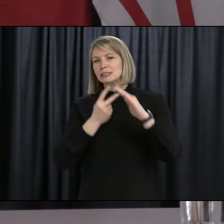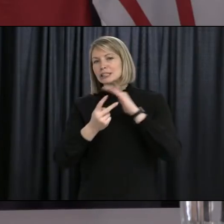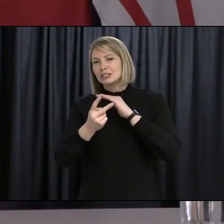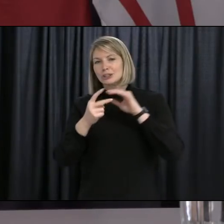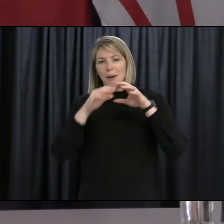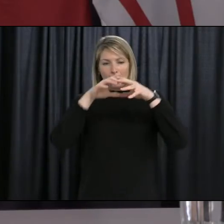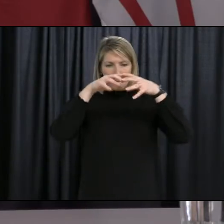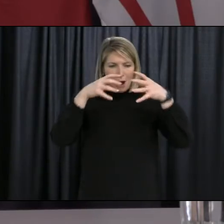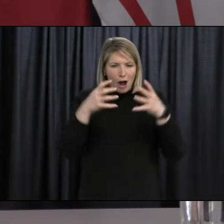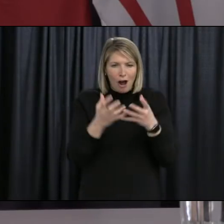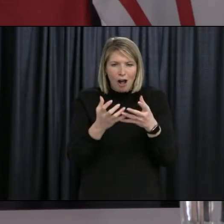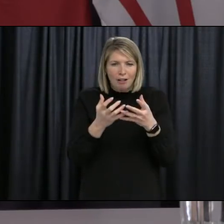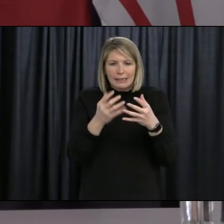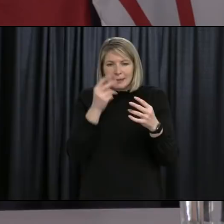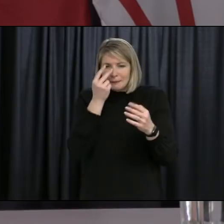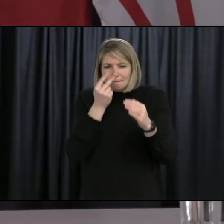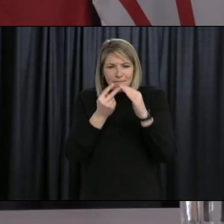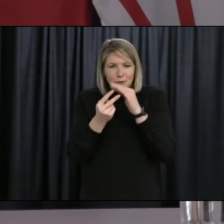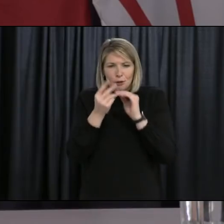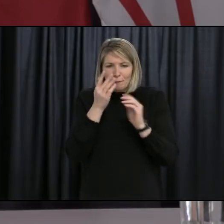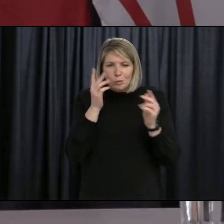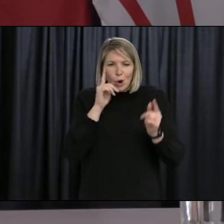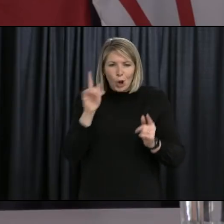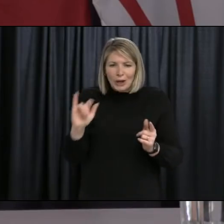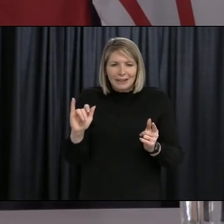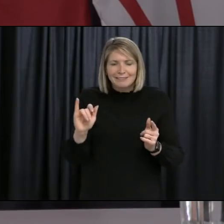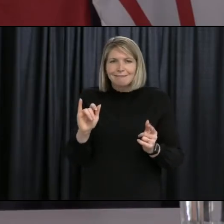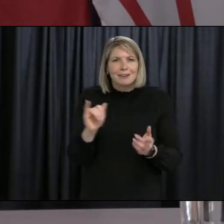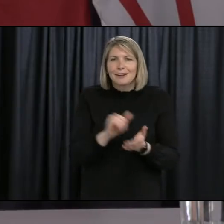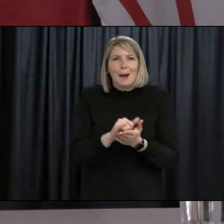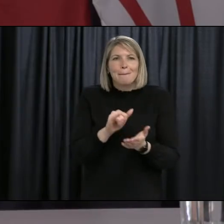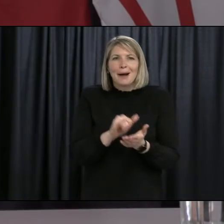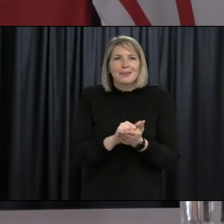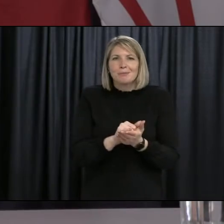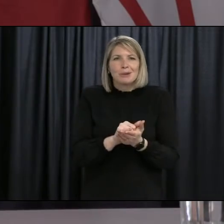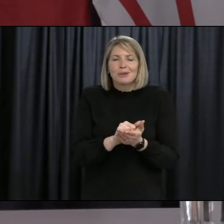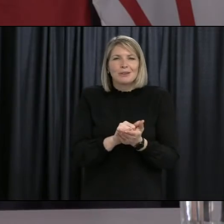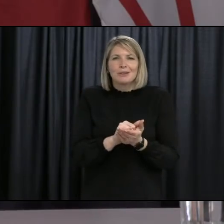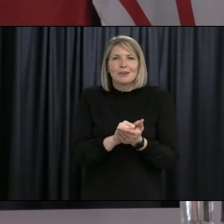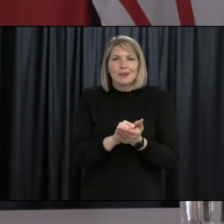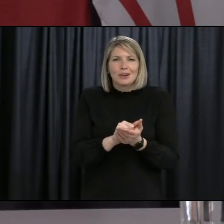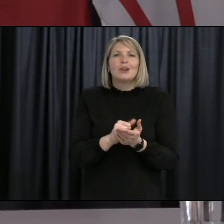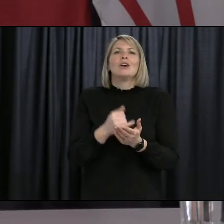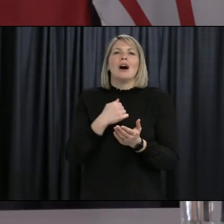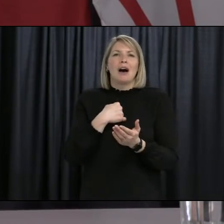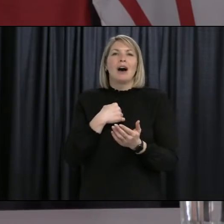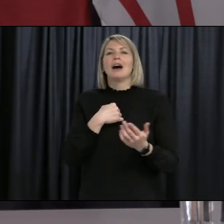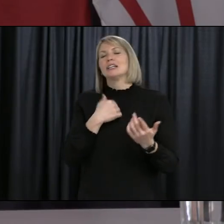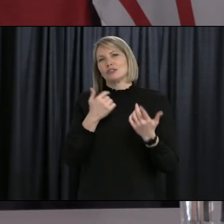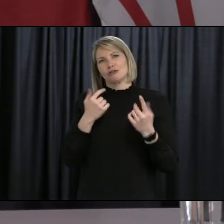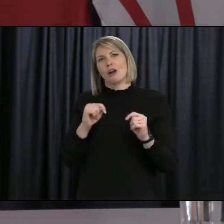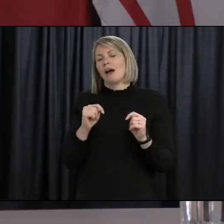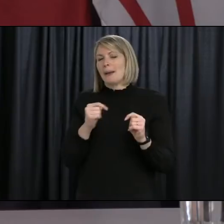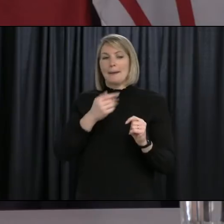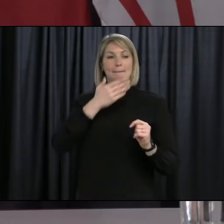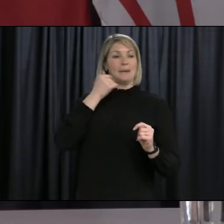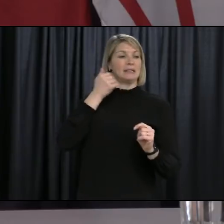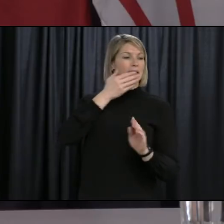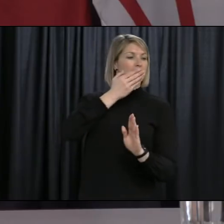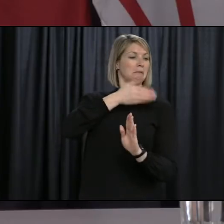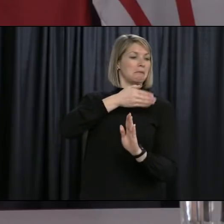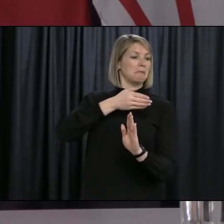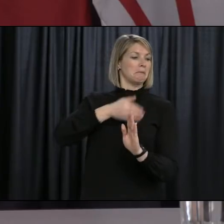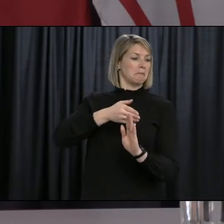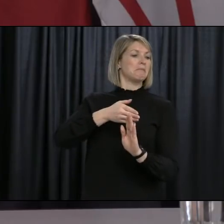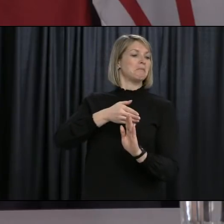But no one has a crystal ball and is clairvoyant when it comes to COVID-19. And you make the decisions with the evidence available to